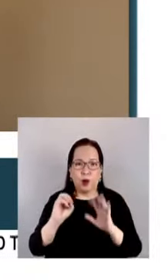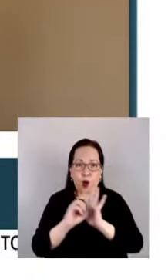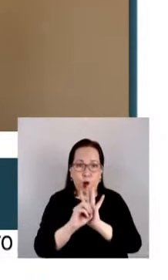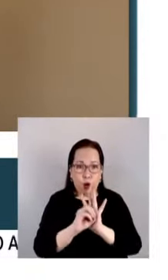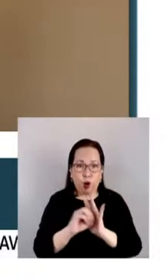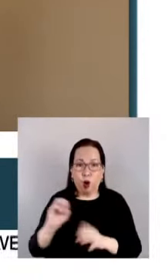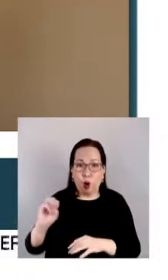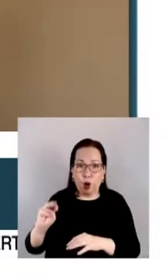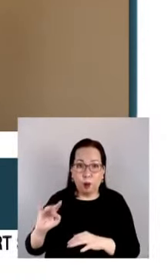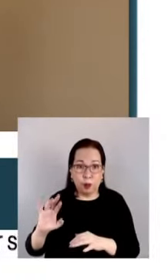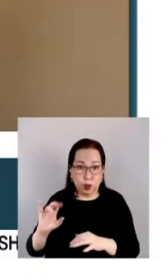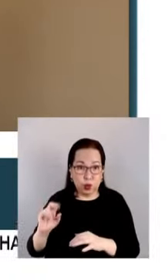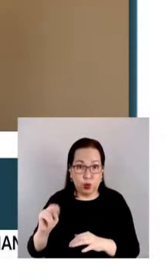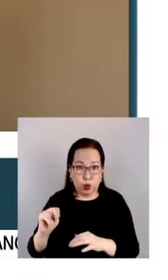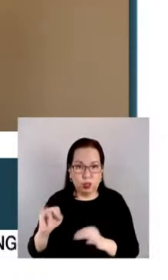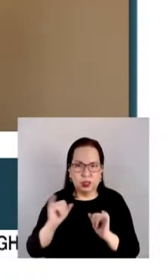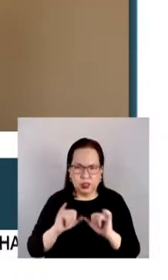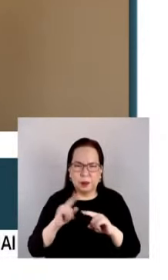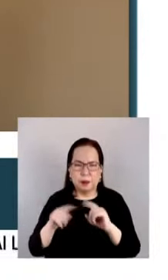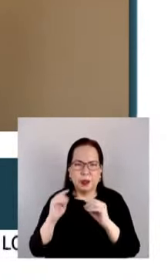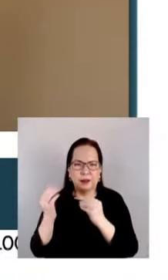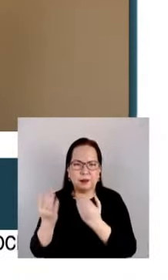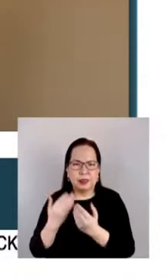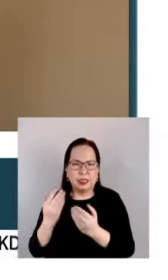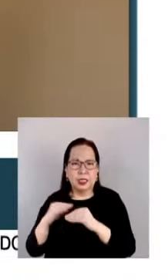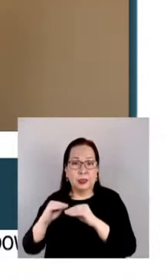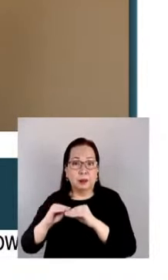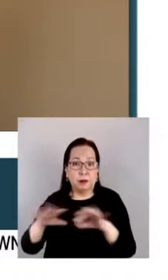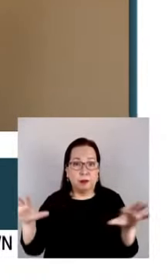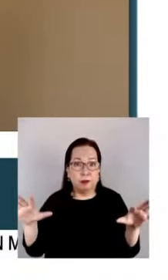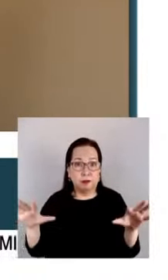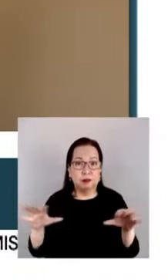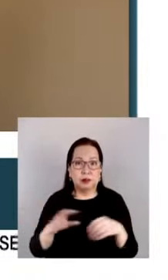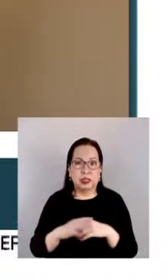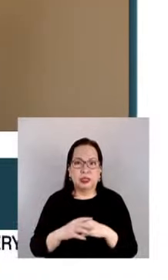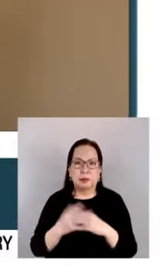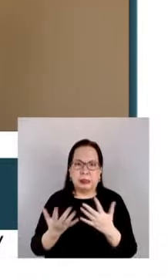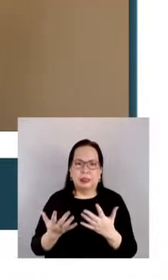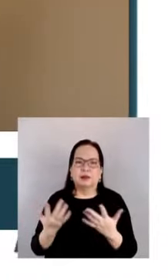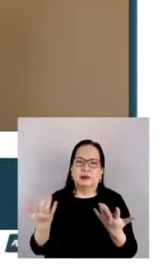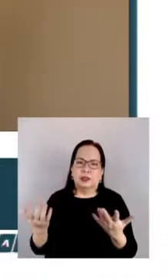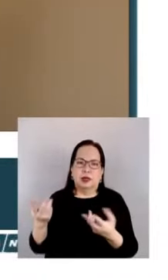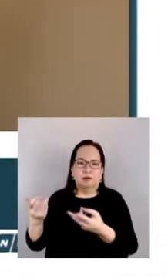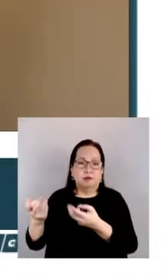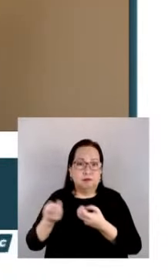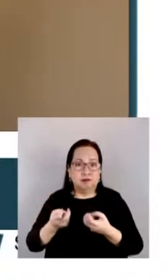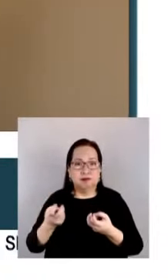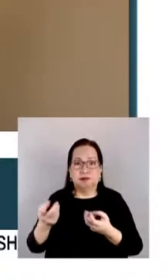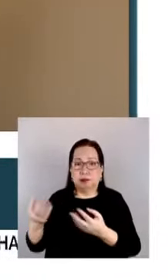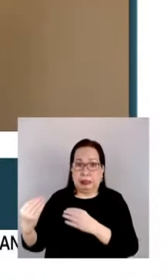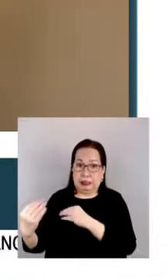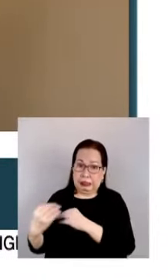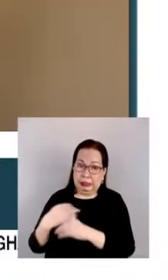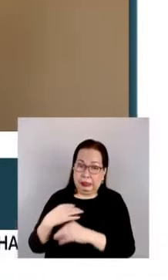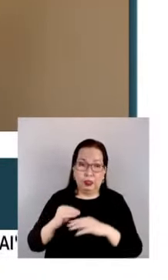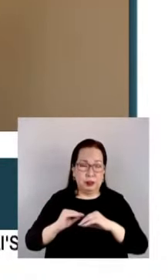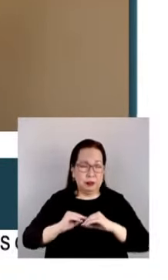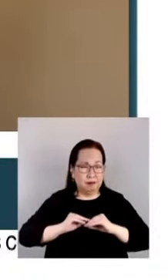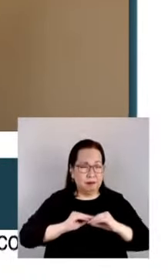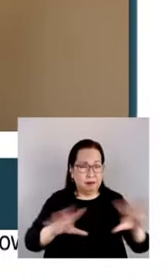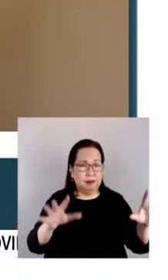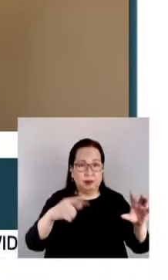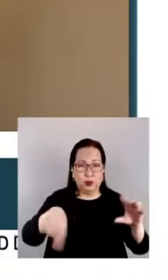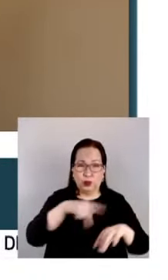than the original Omicron variant, and can be a possible source of the spike and surge of cases in the coming